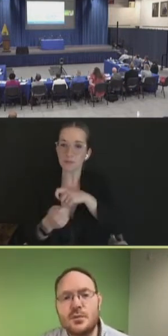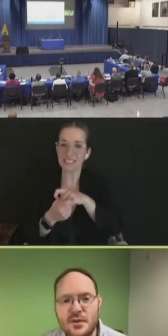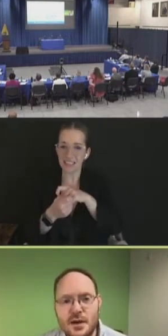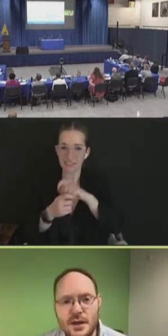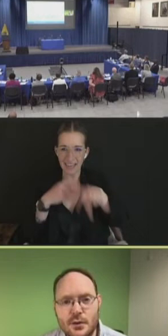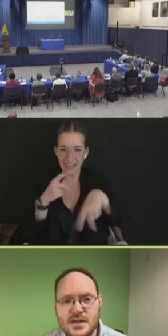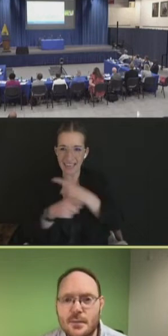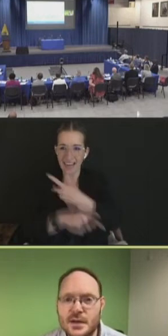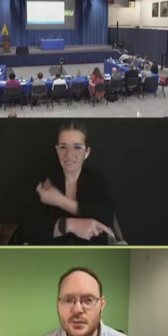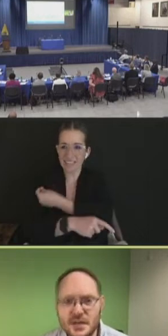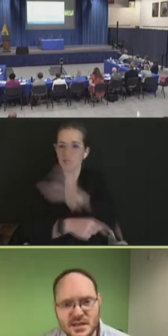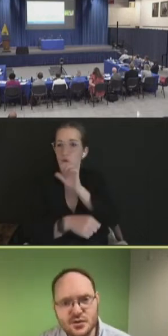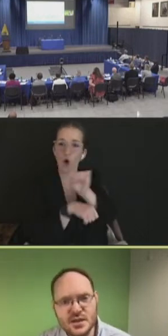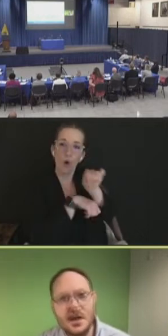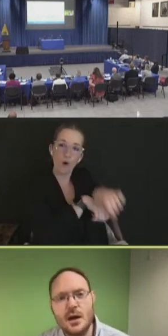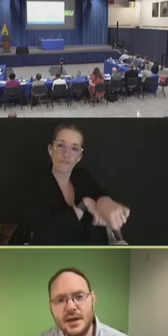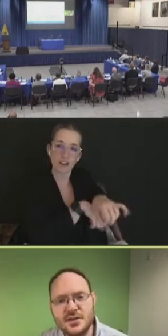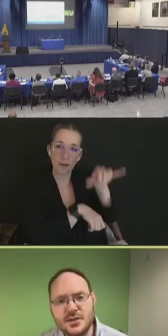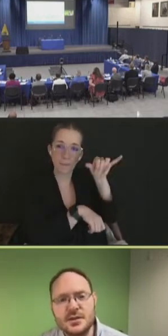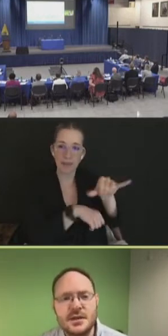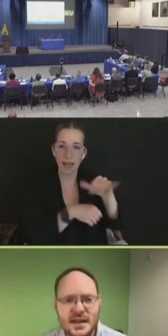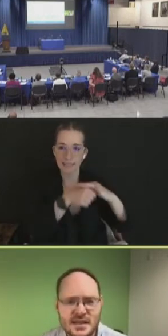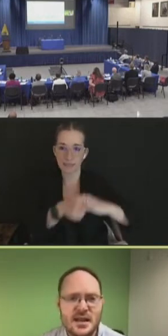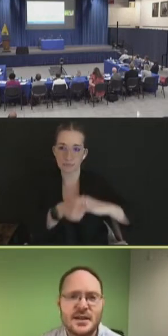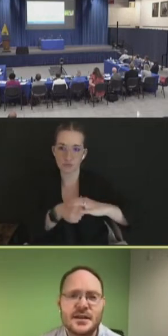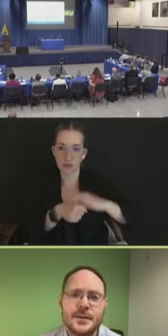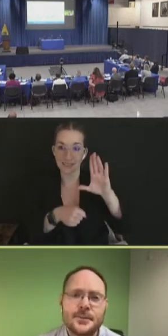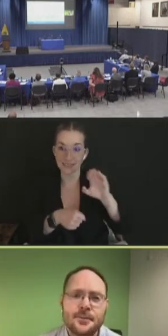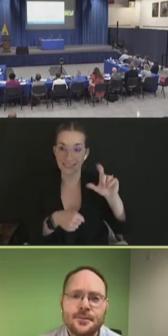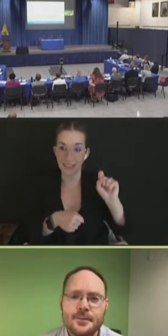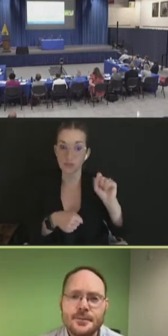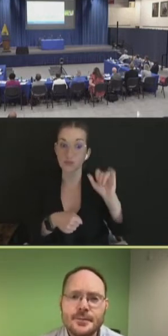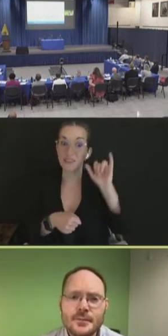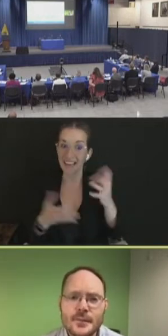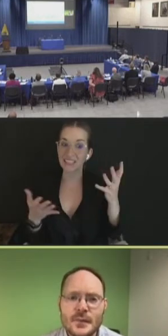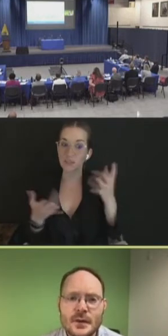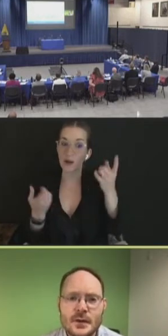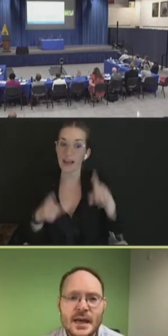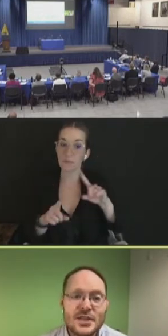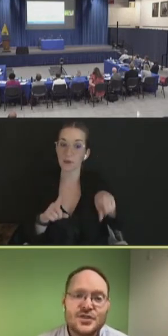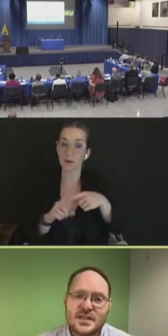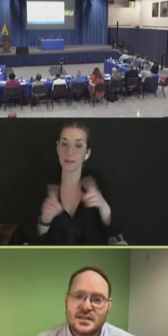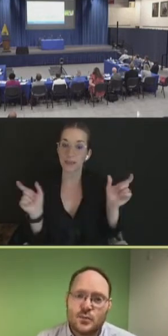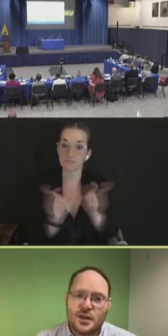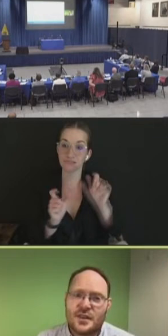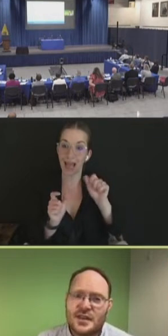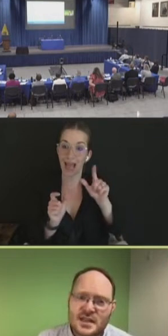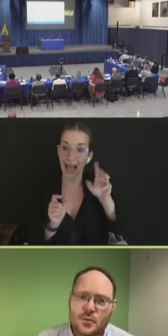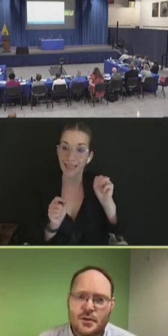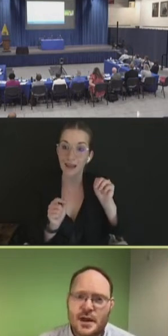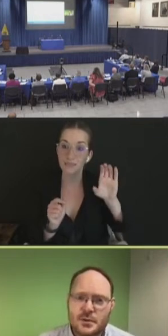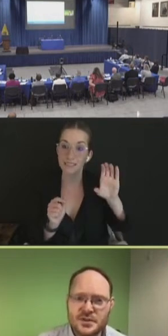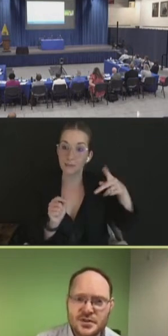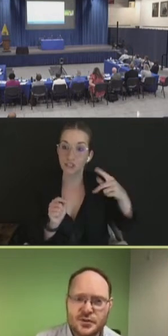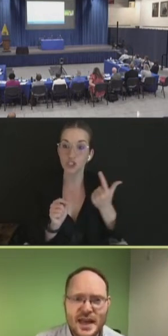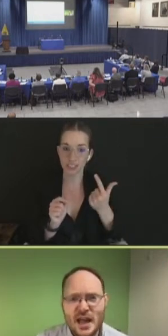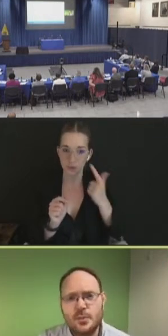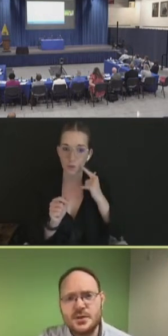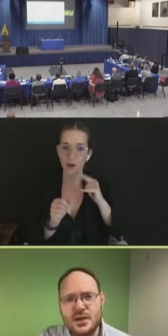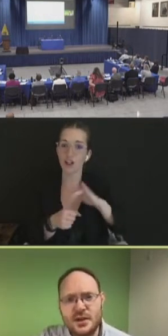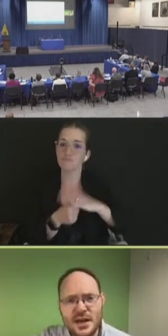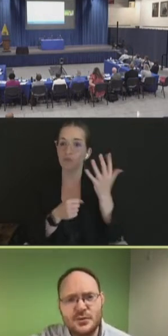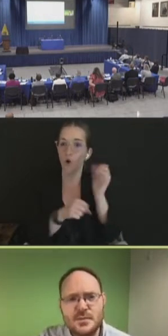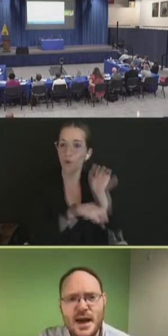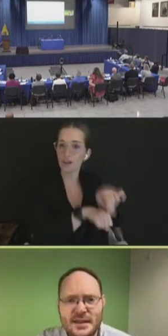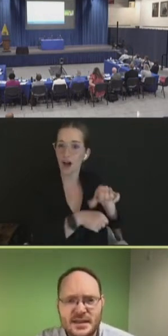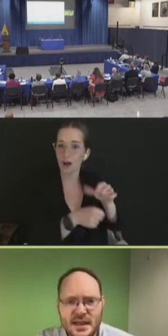that's what we found out was happening with this unique combination. Next slide. Interesting, one of the things that we were able to do to help us